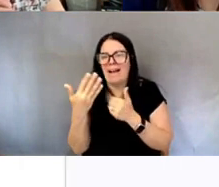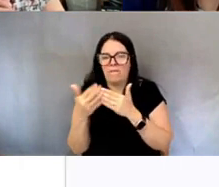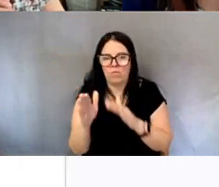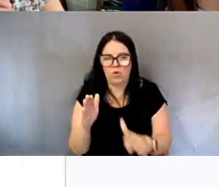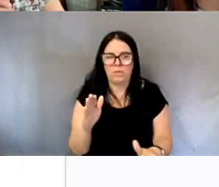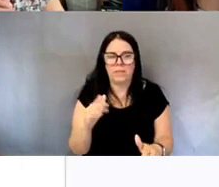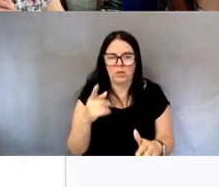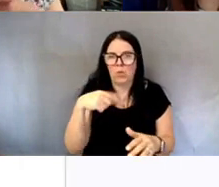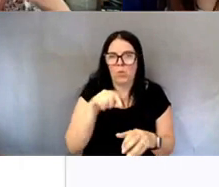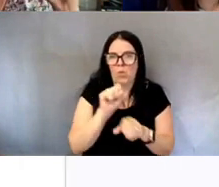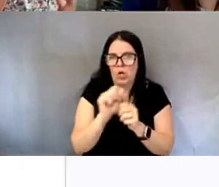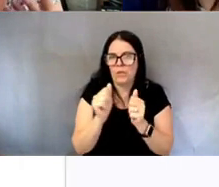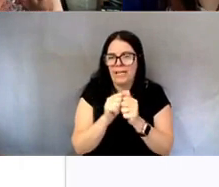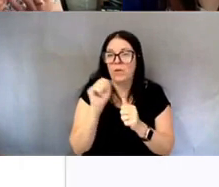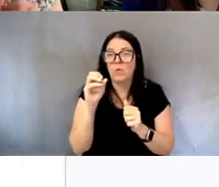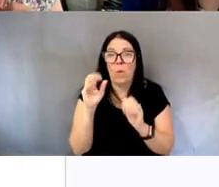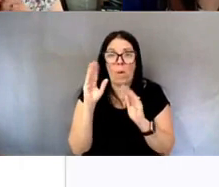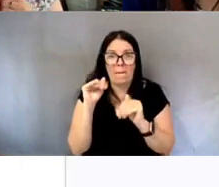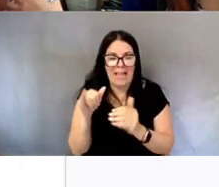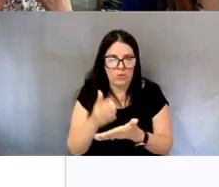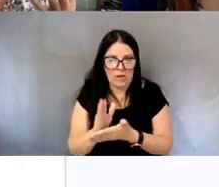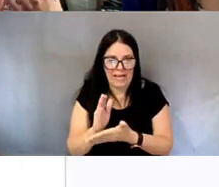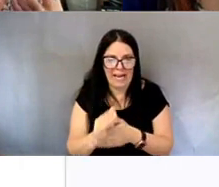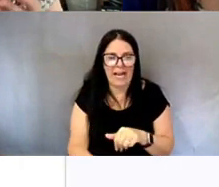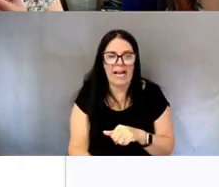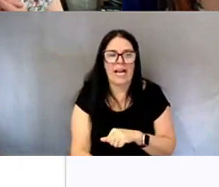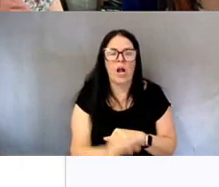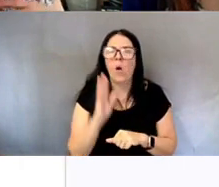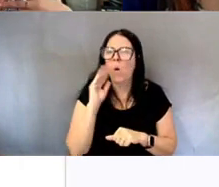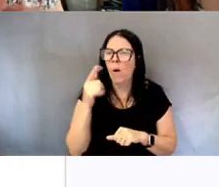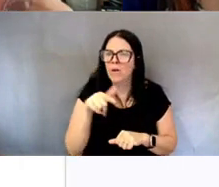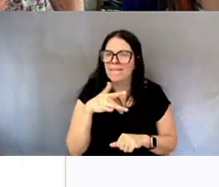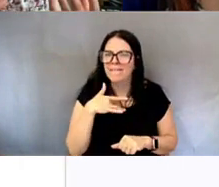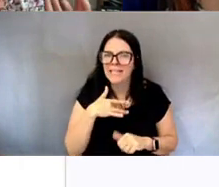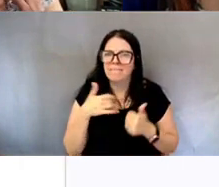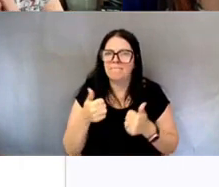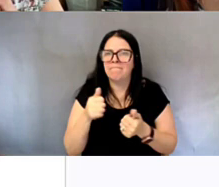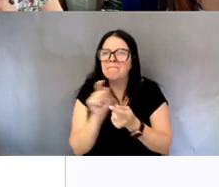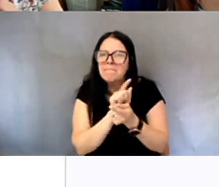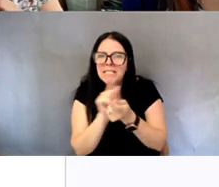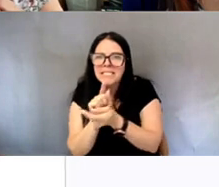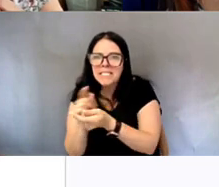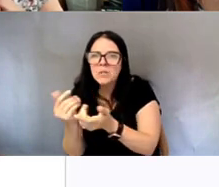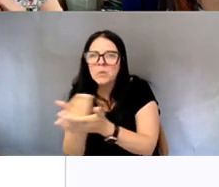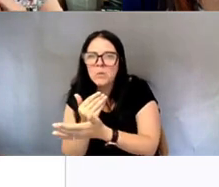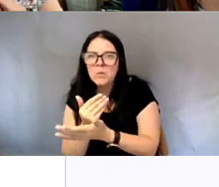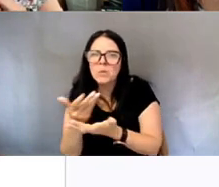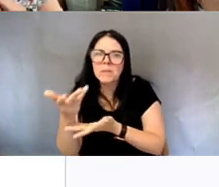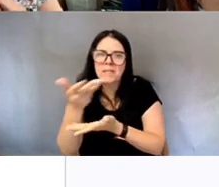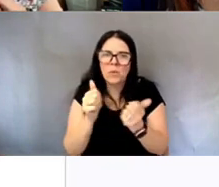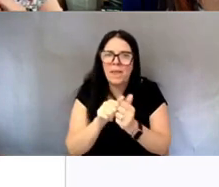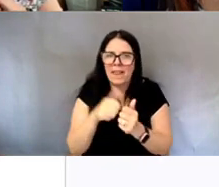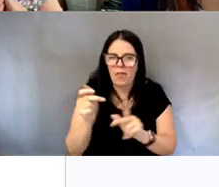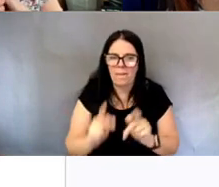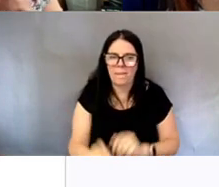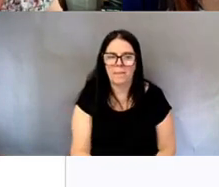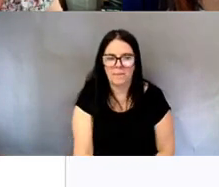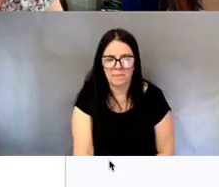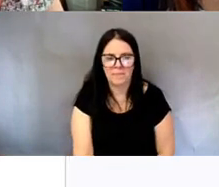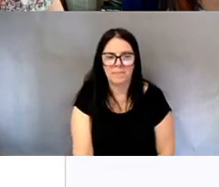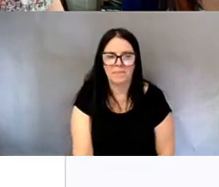that we're working together. So I hope that's okay. I hope it gave you a chance to meet others and connect and chat with others as well.